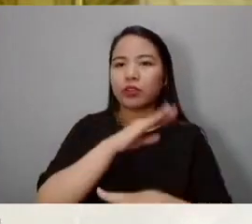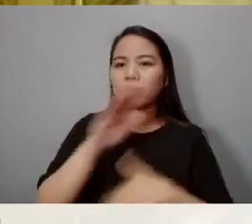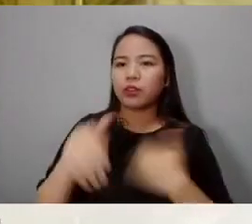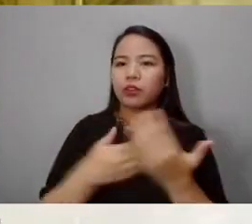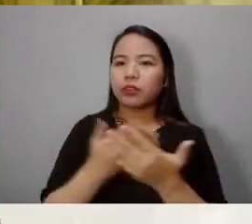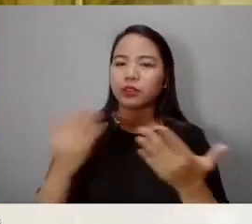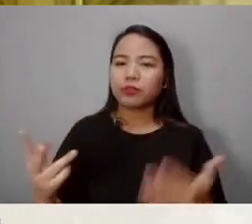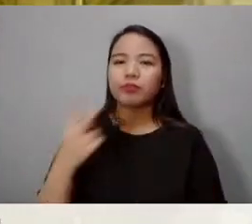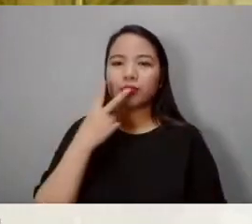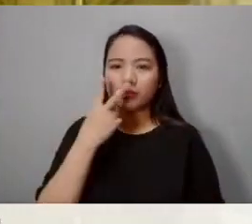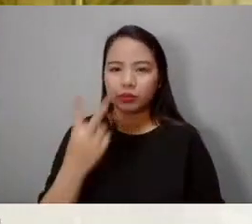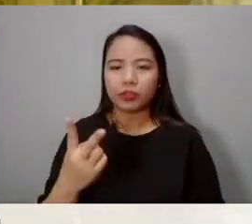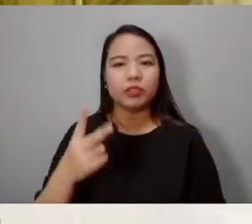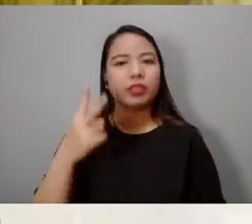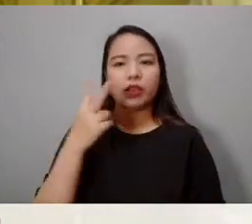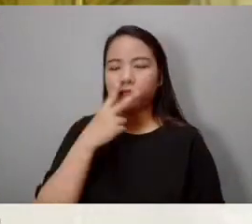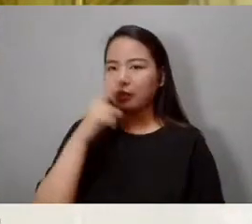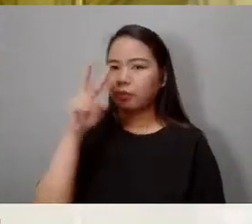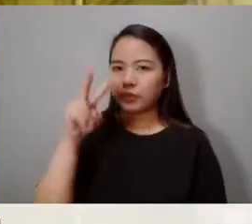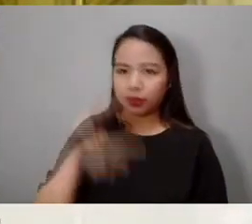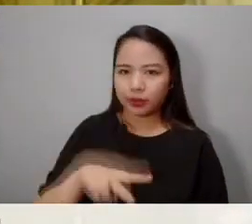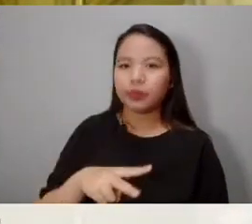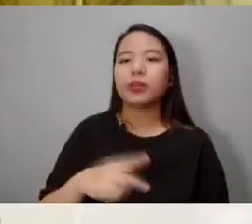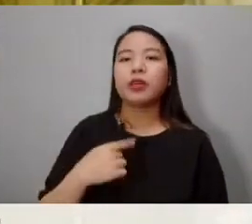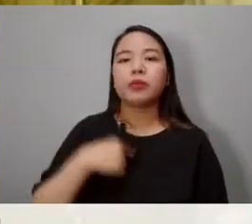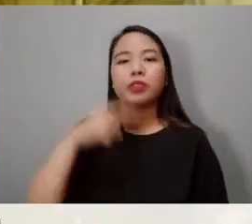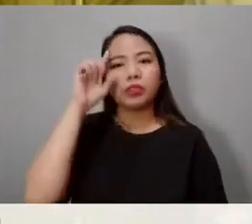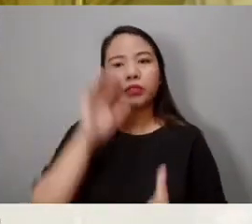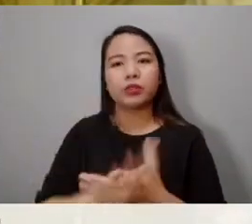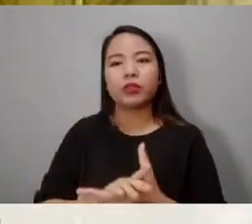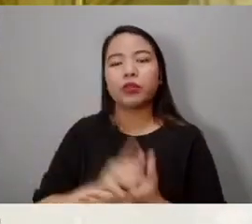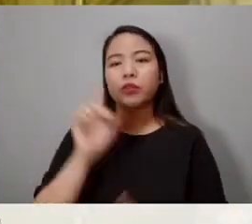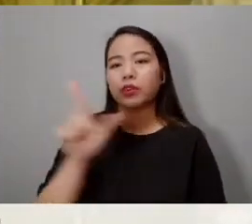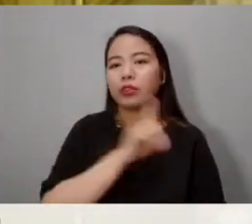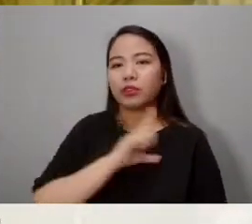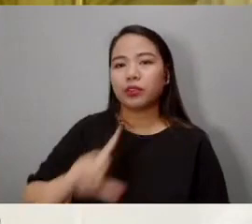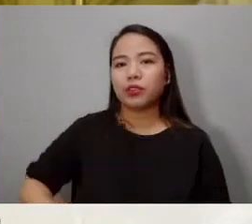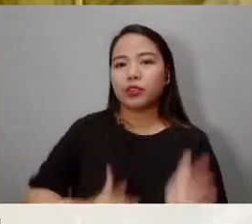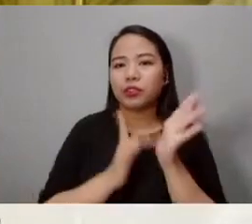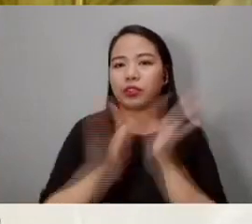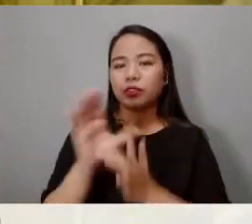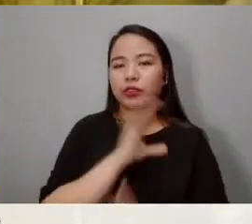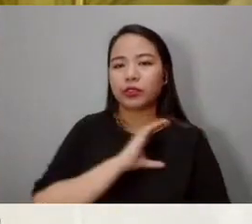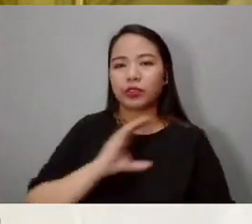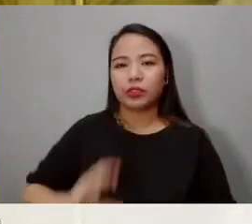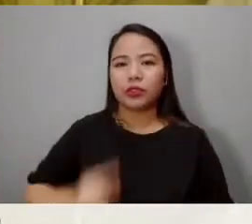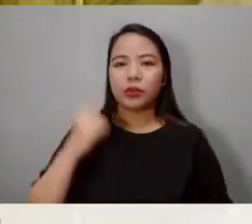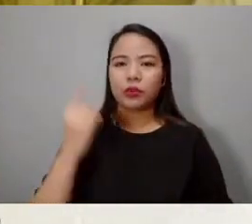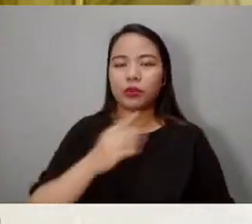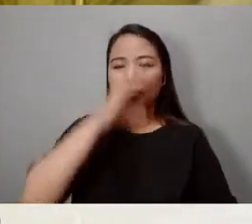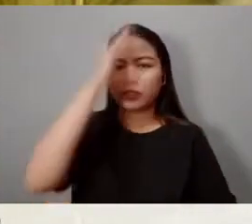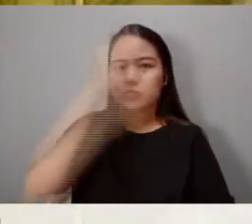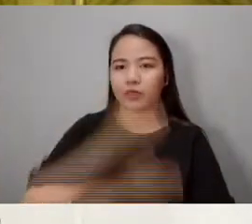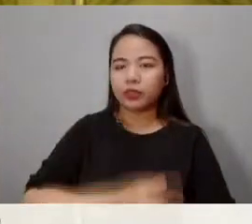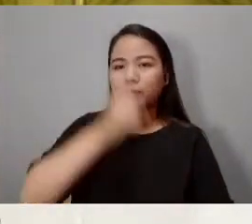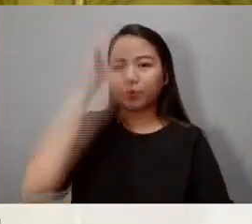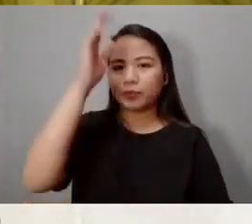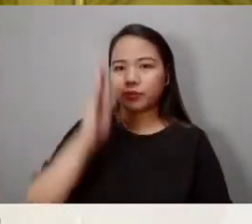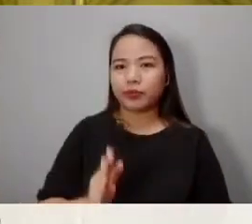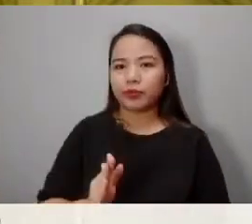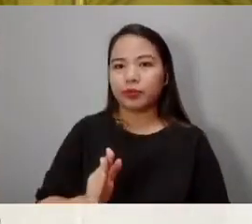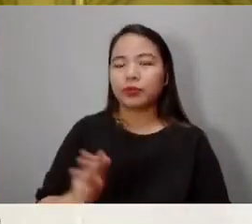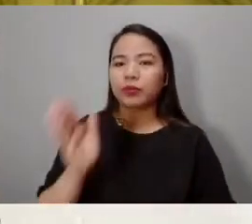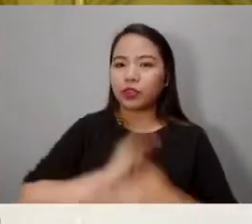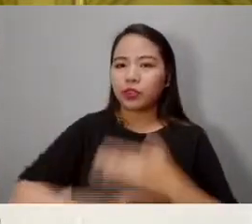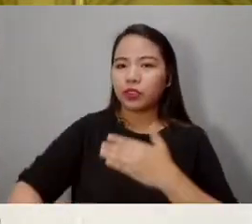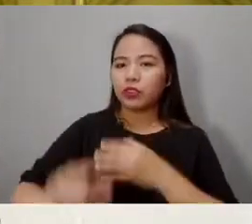and invisible. I believe in one Lord Jesus Christ, the only begotten Son of God, born of the Father